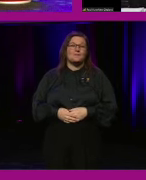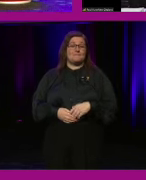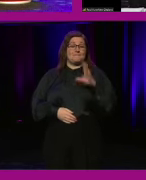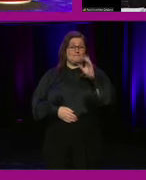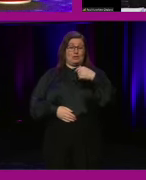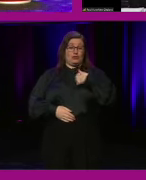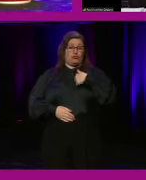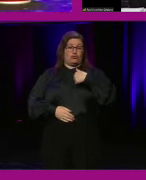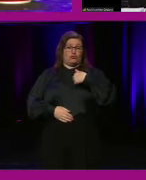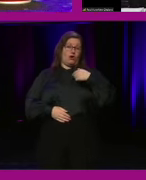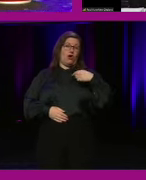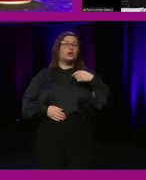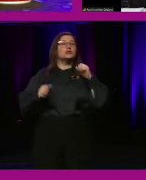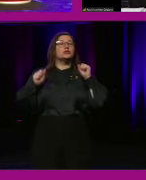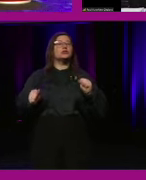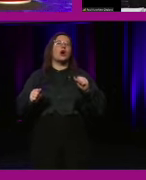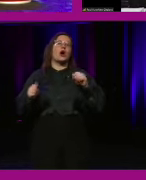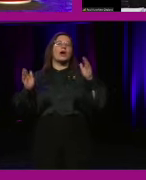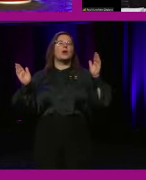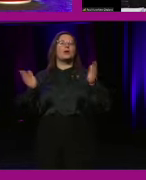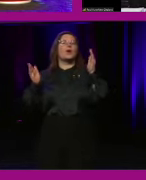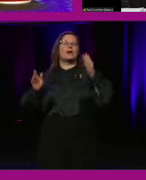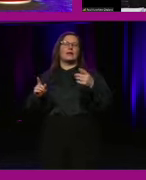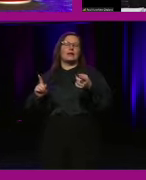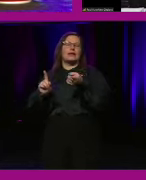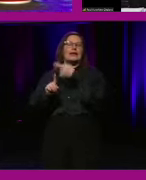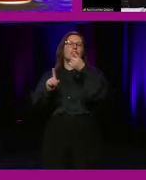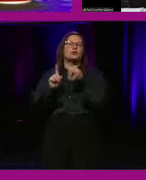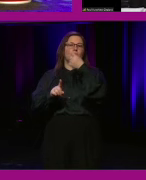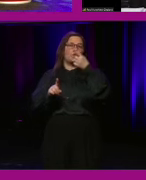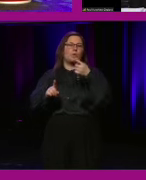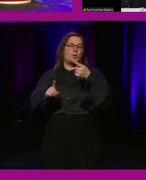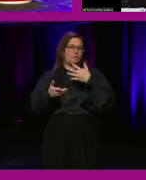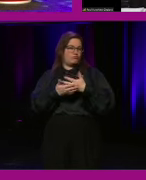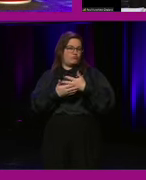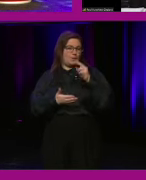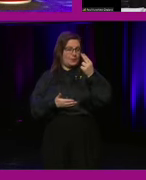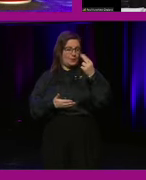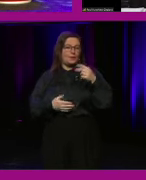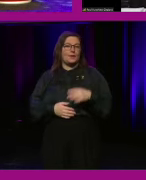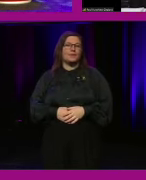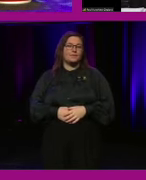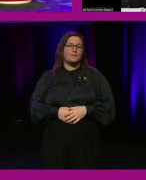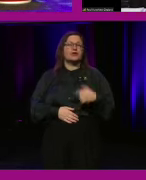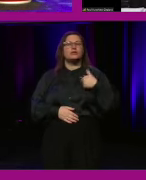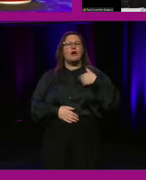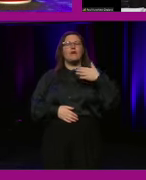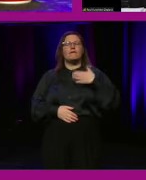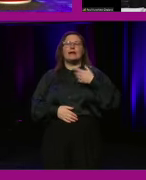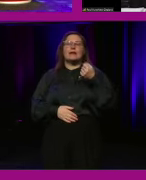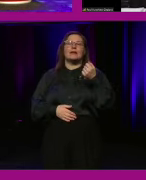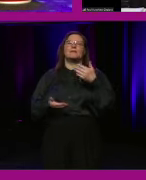I'm just going to make a few short remarks. I want to briefly convey a